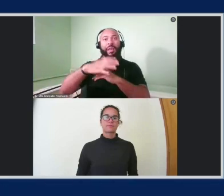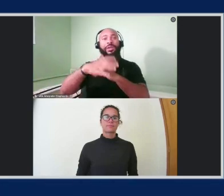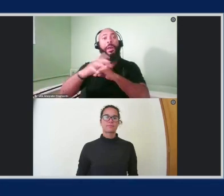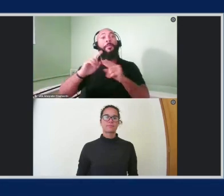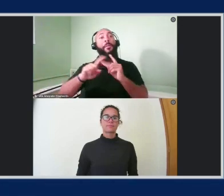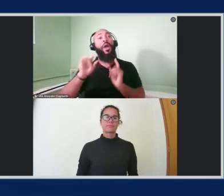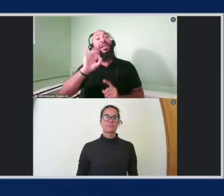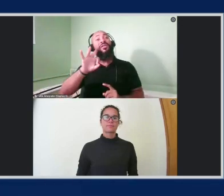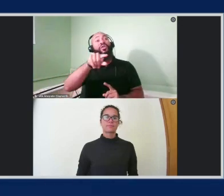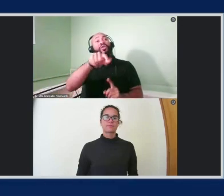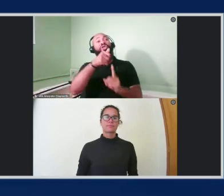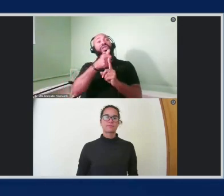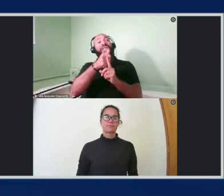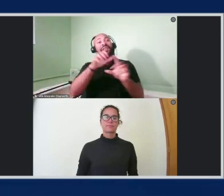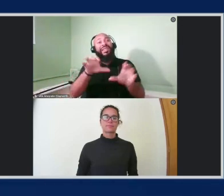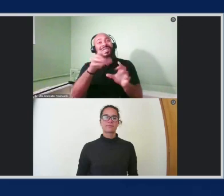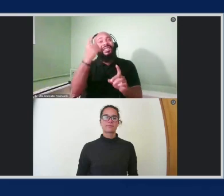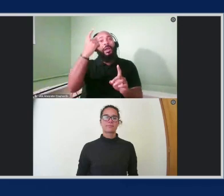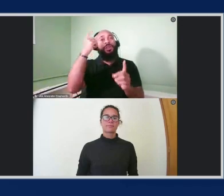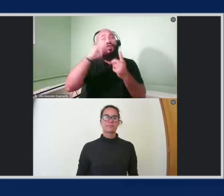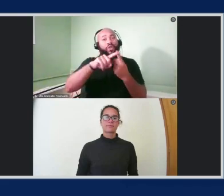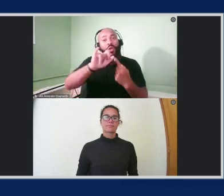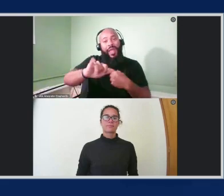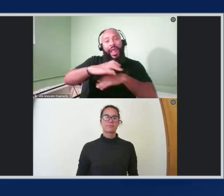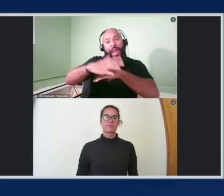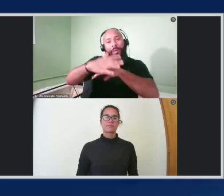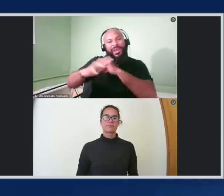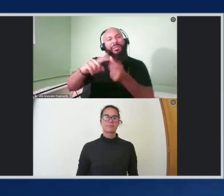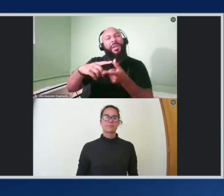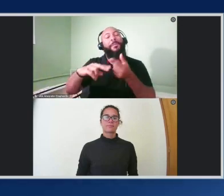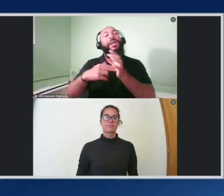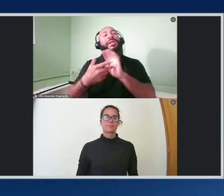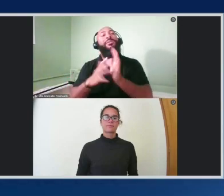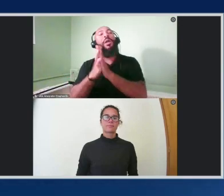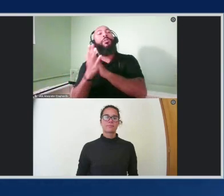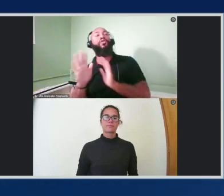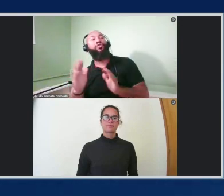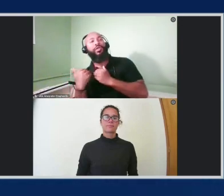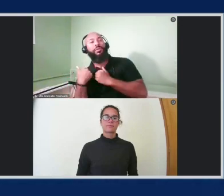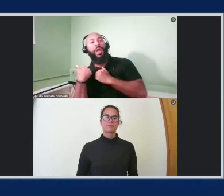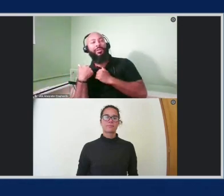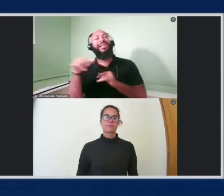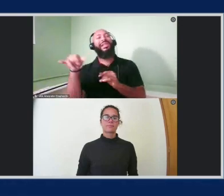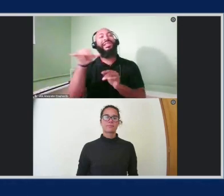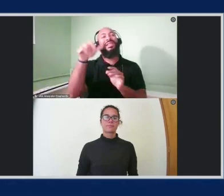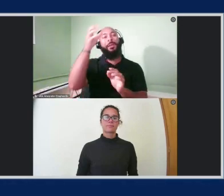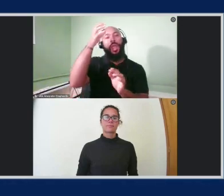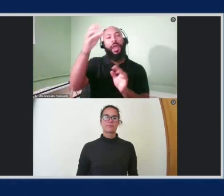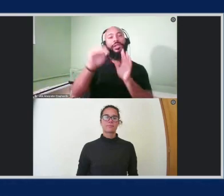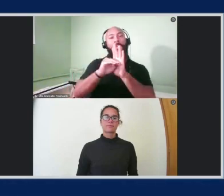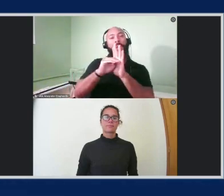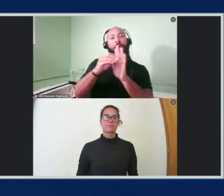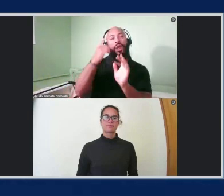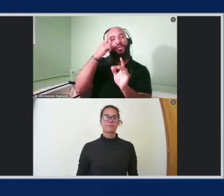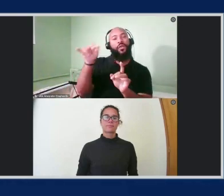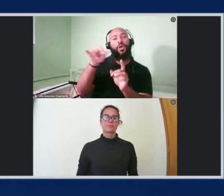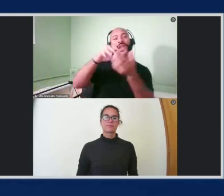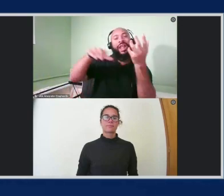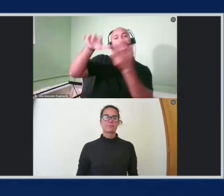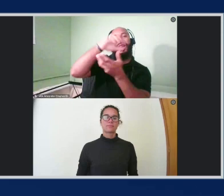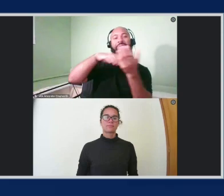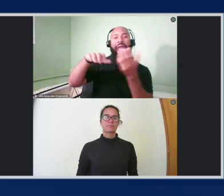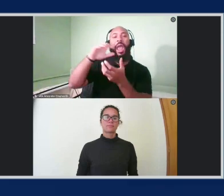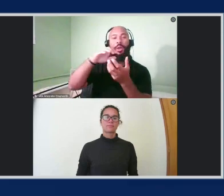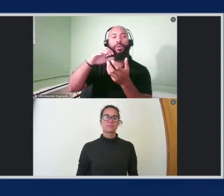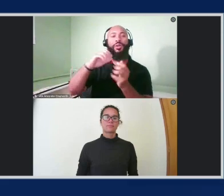laptop, that is your responsibility. And that sort of model is exactly the same in the cloud. You're being provisioned a